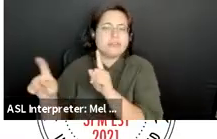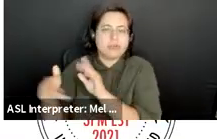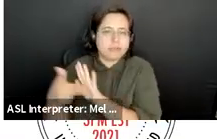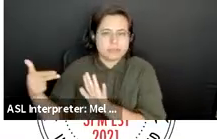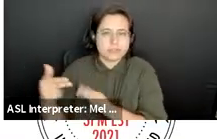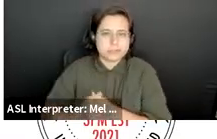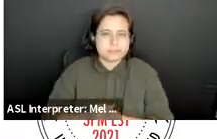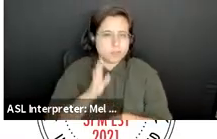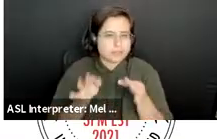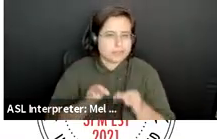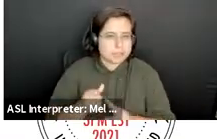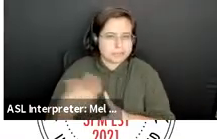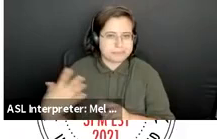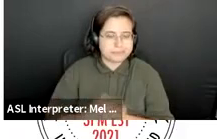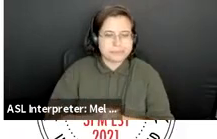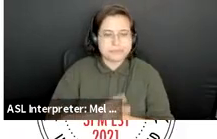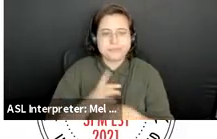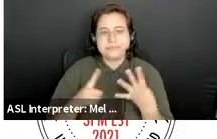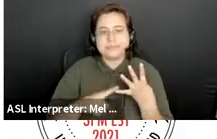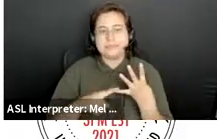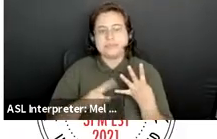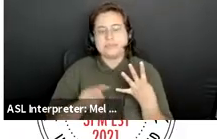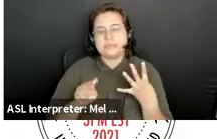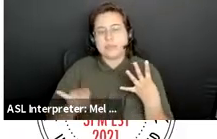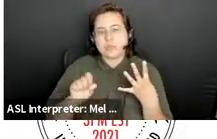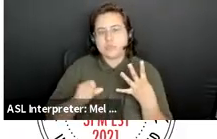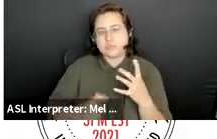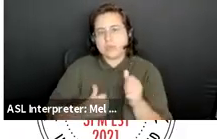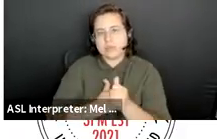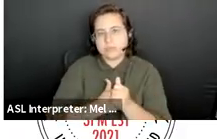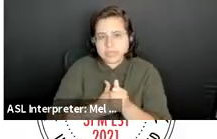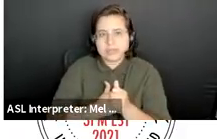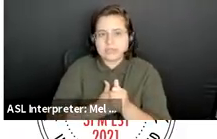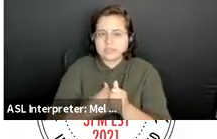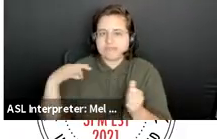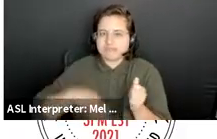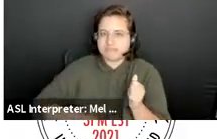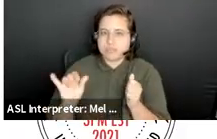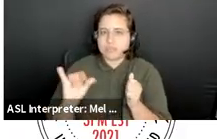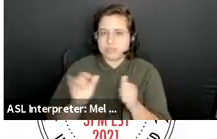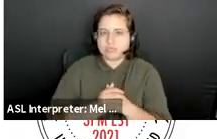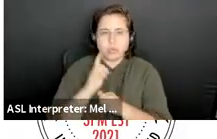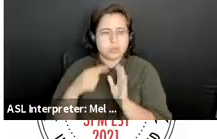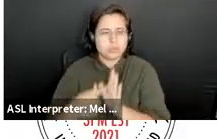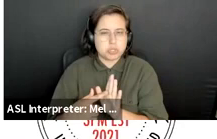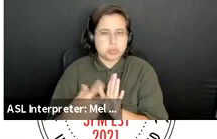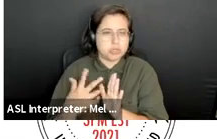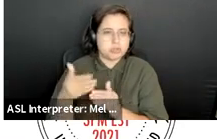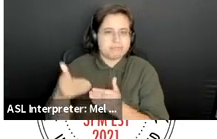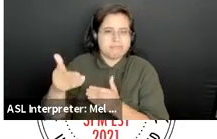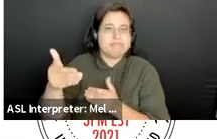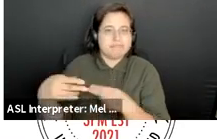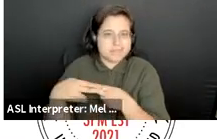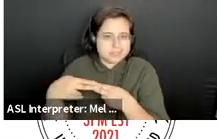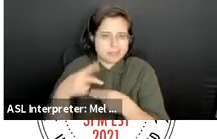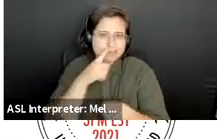classification. And then finally, the news updates is also very handy, and I'll show you a screen grab of that as well. And that's